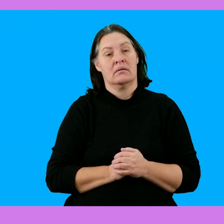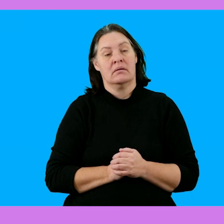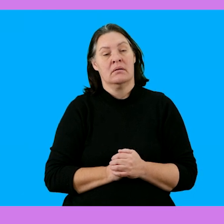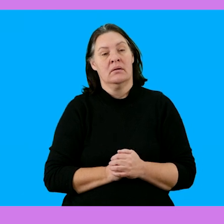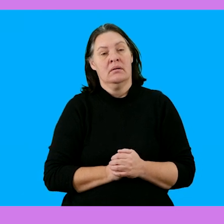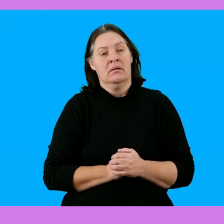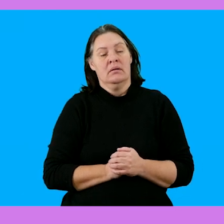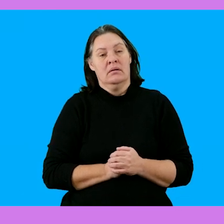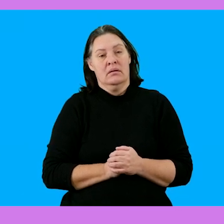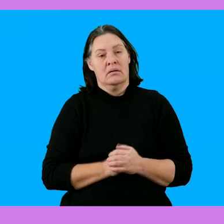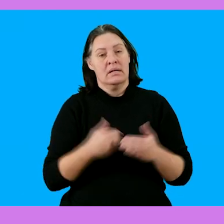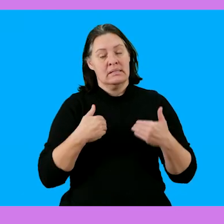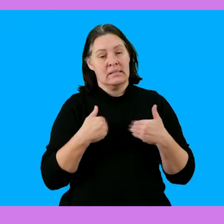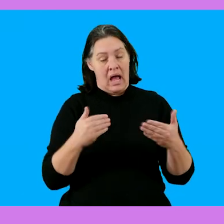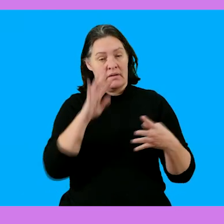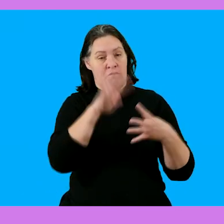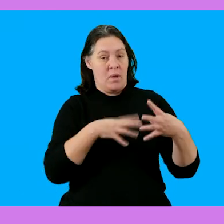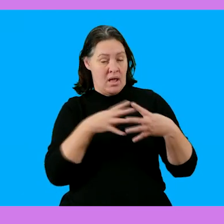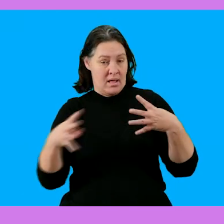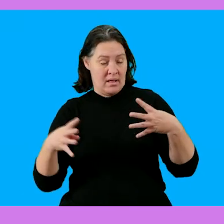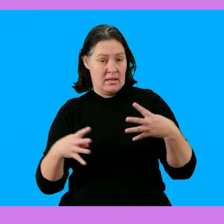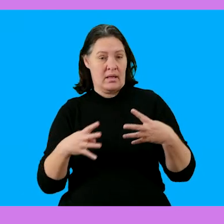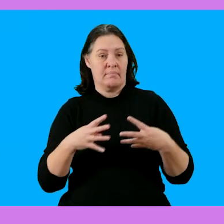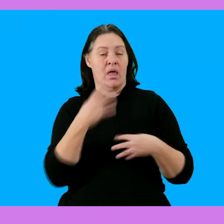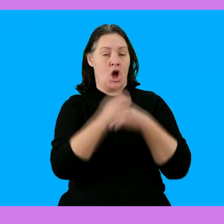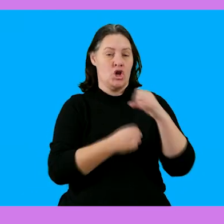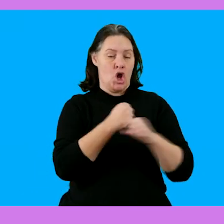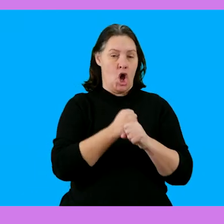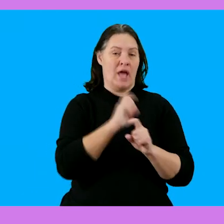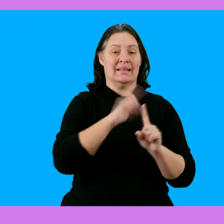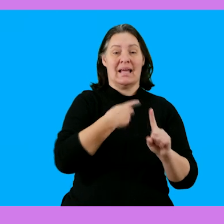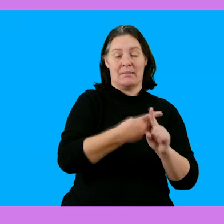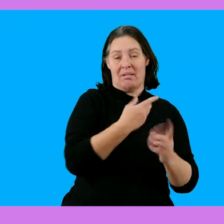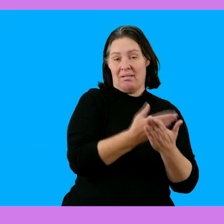right, annual taxable income, I'll start with my formula,